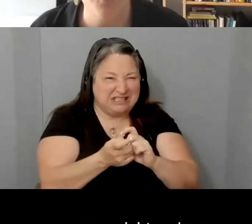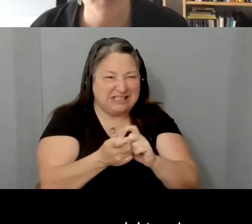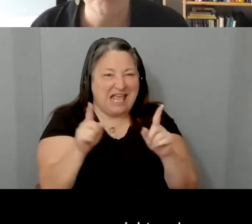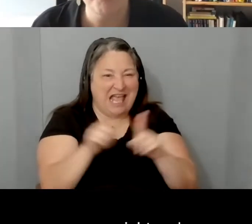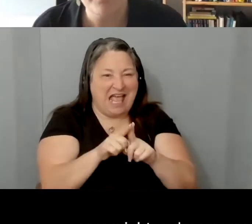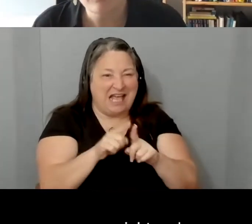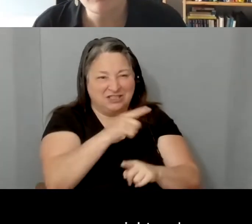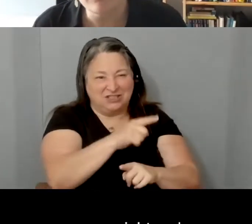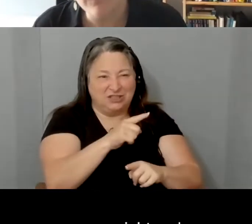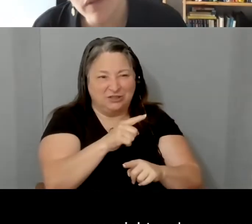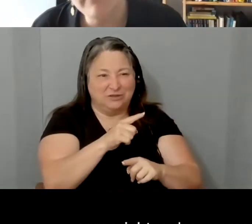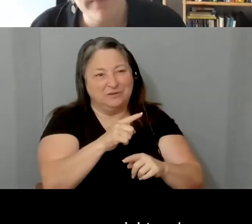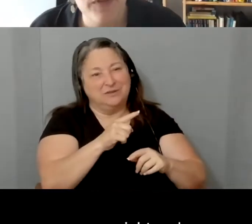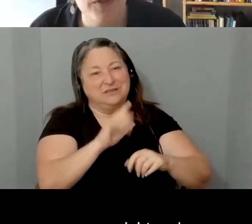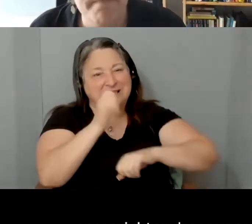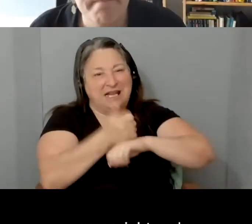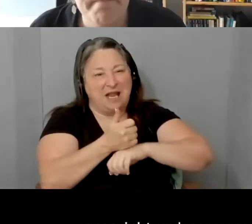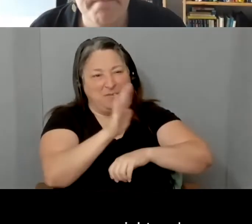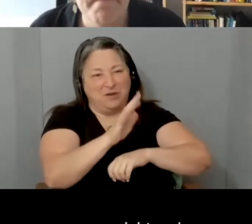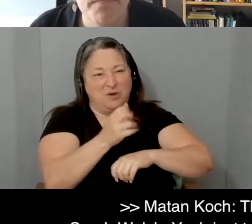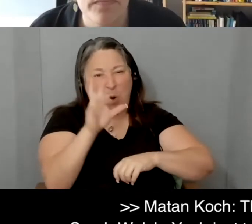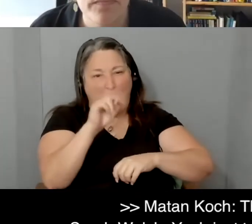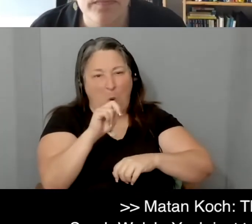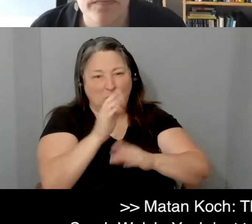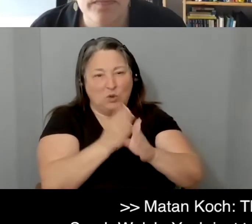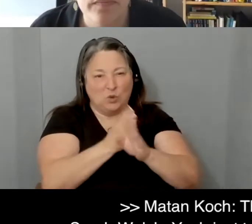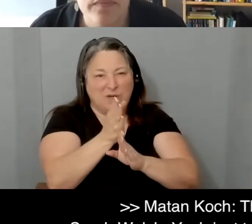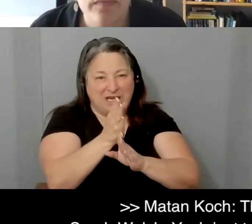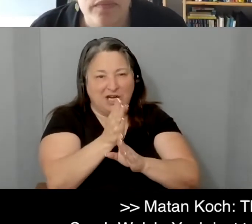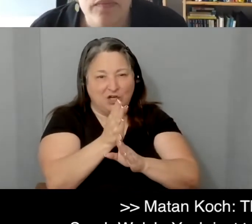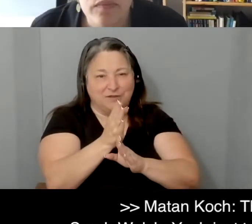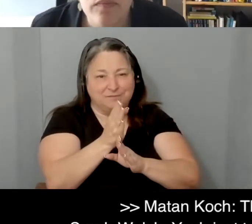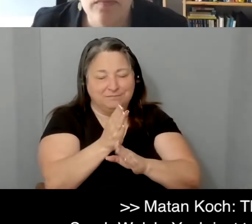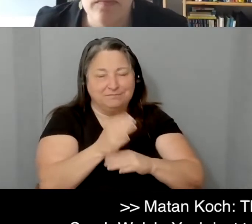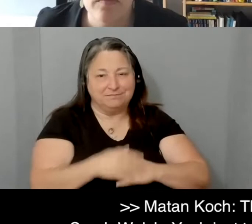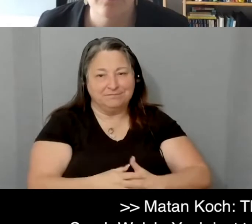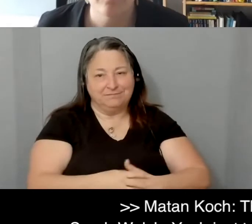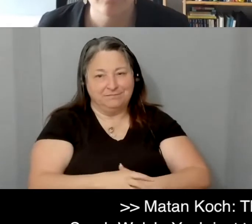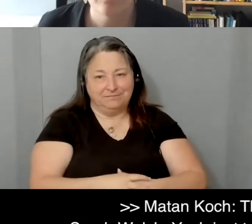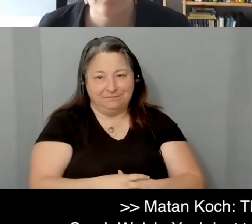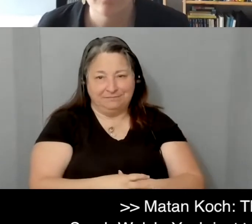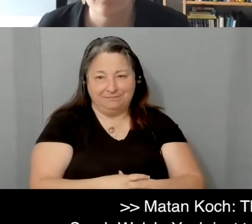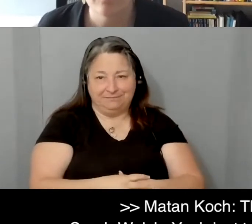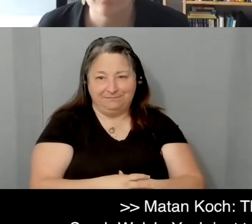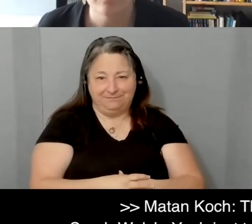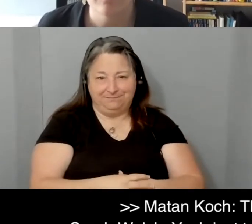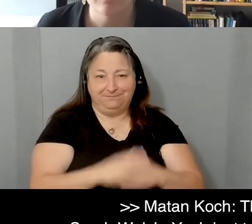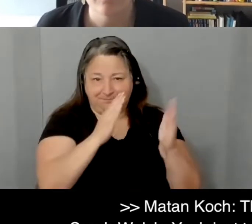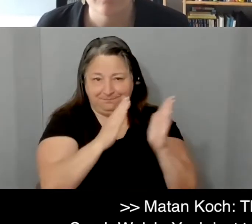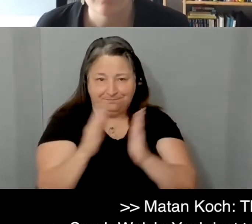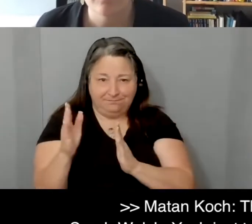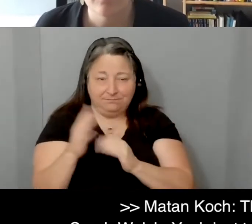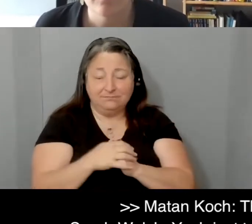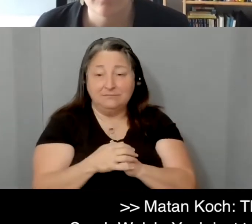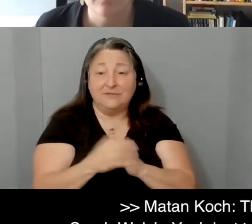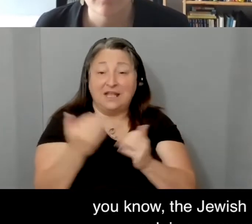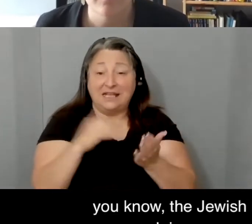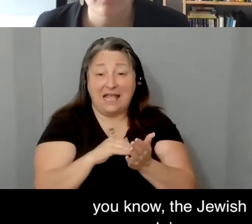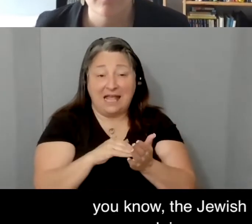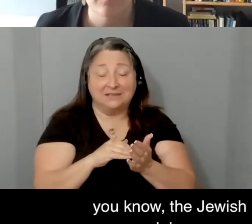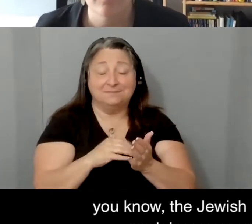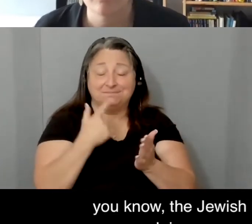career trajectory. Yeah. Thank you so much, Sarah. Yeah, just to kind of reiterate what Gali is